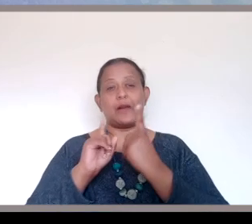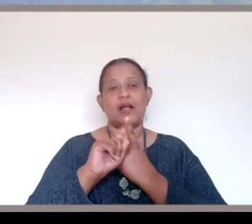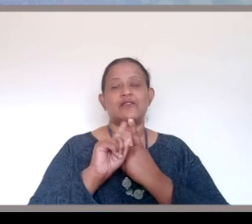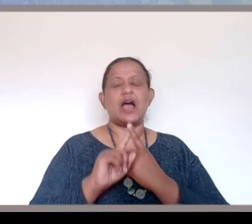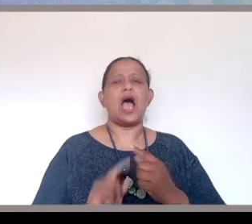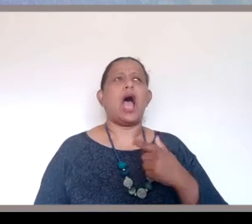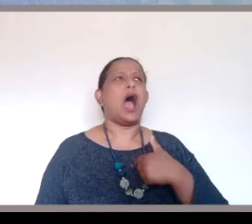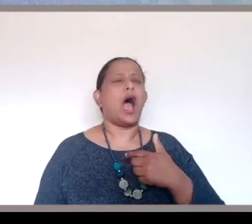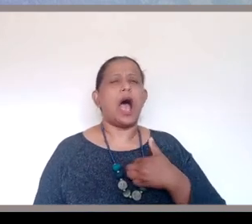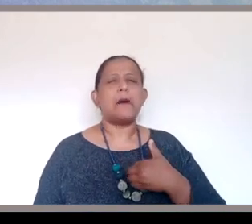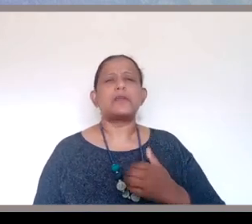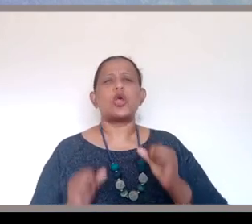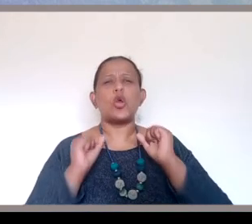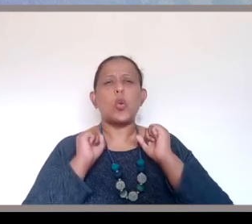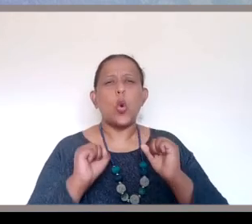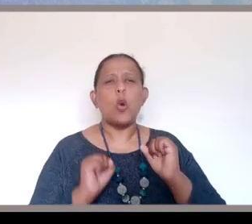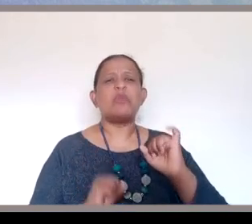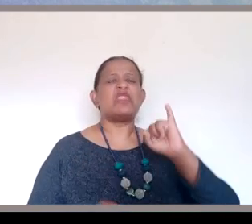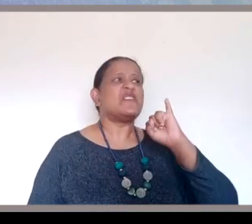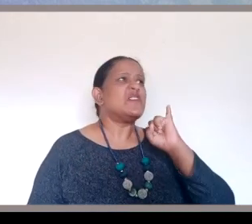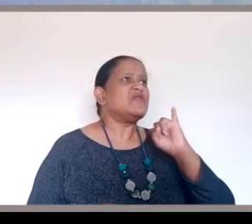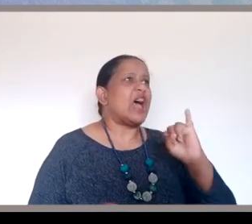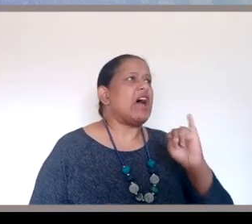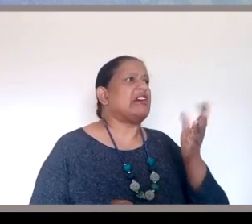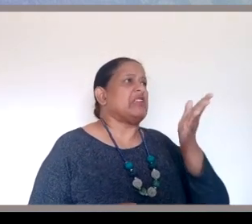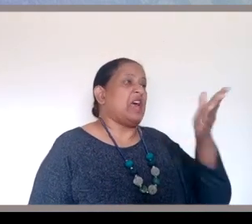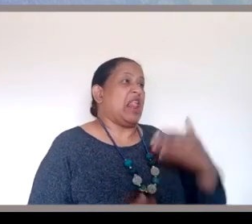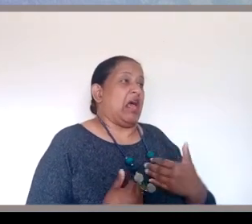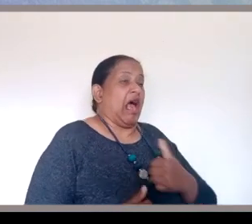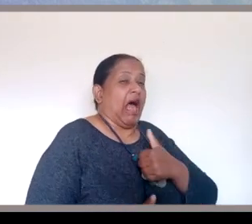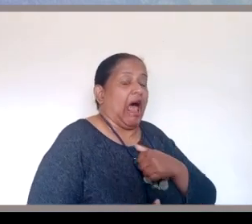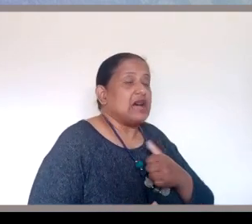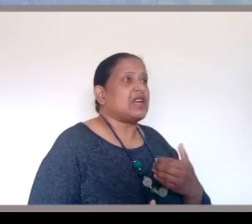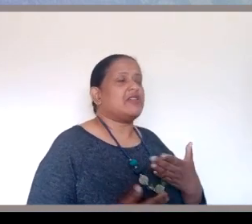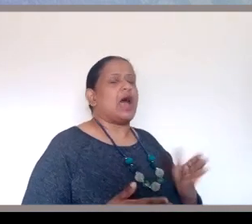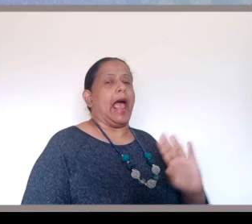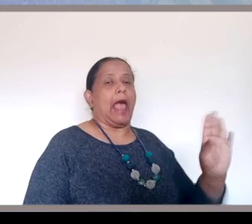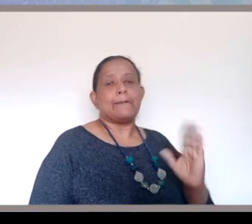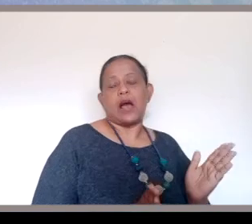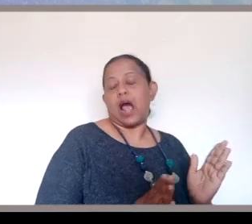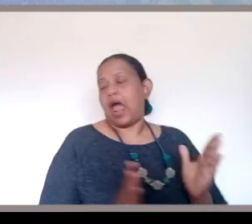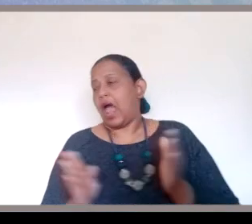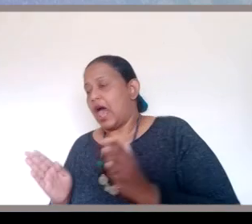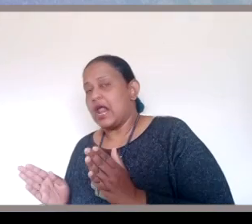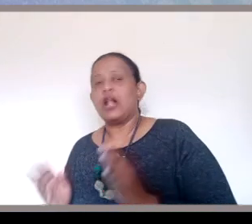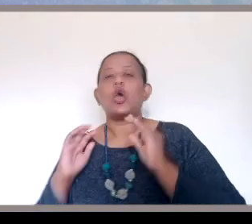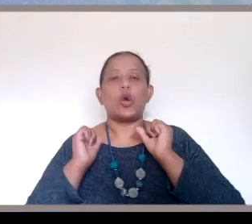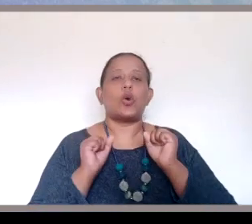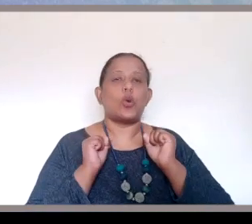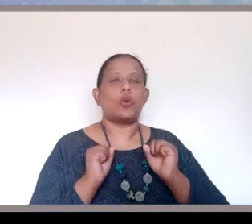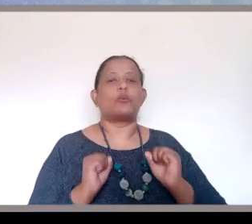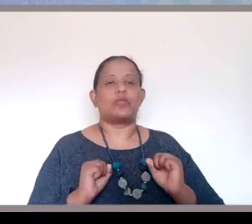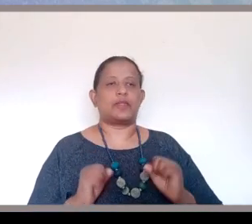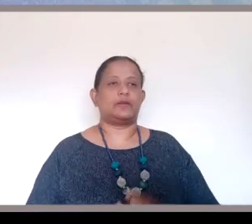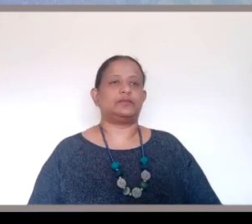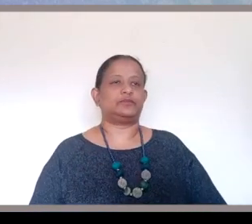want to say yes? James, being the practical apostle, he gives us three ways of